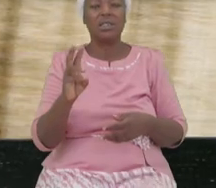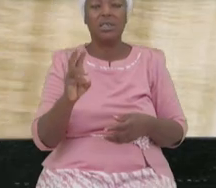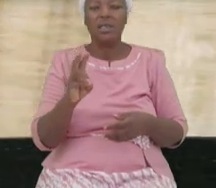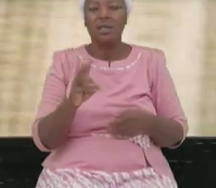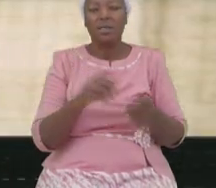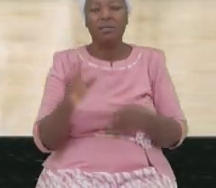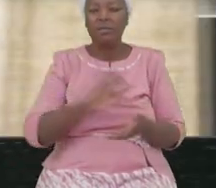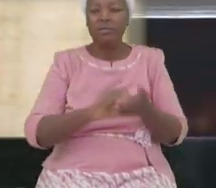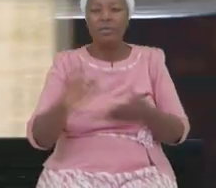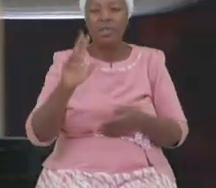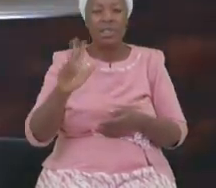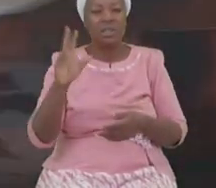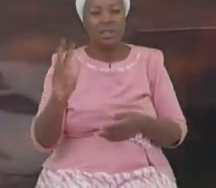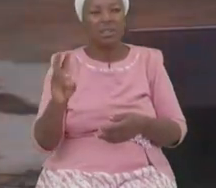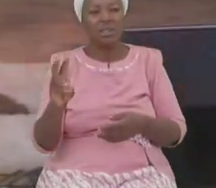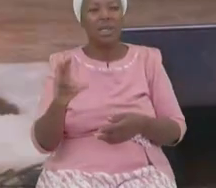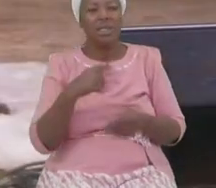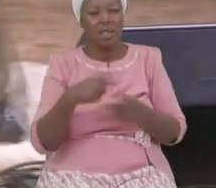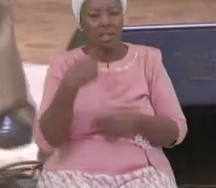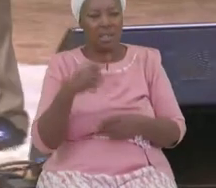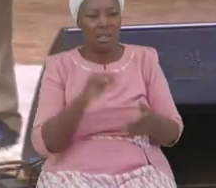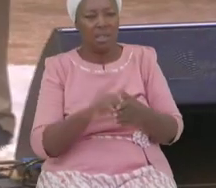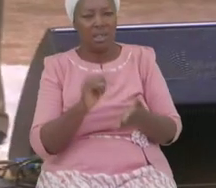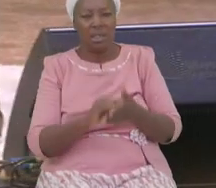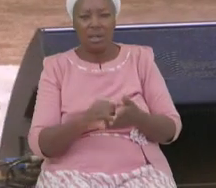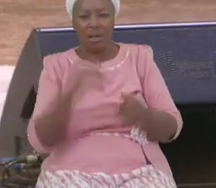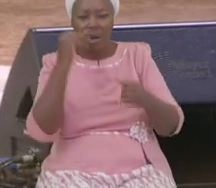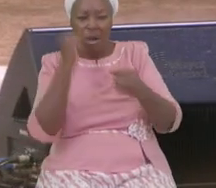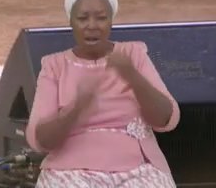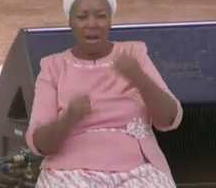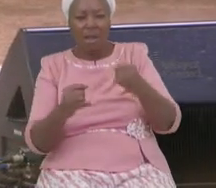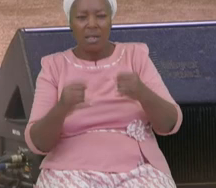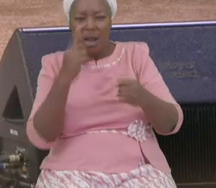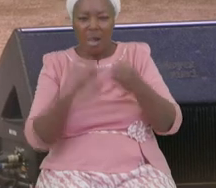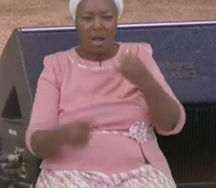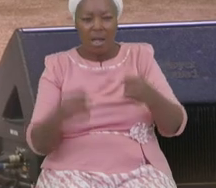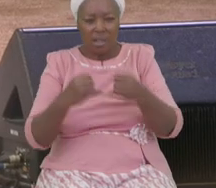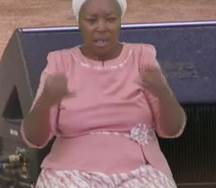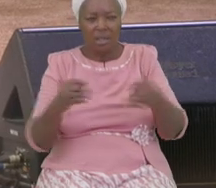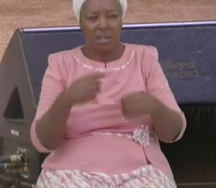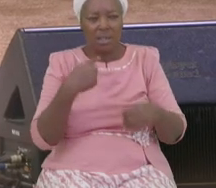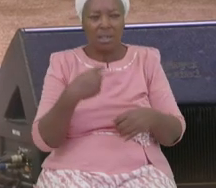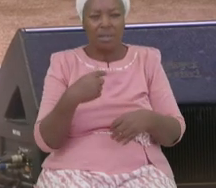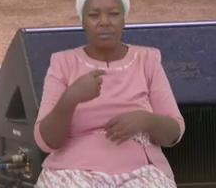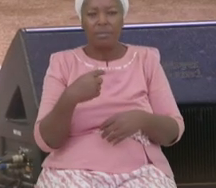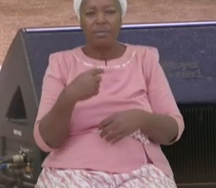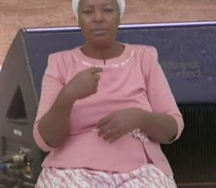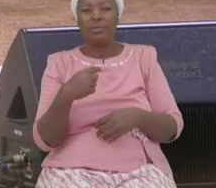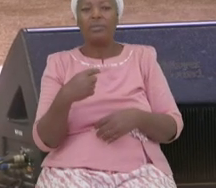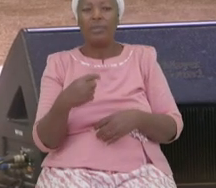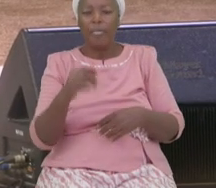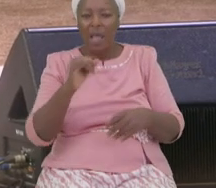36, I'm reading from the second part there, the last line. It says, I have, I,